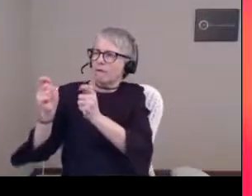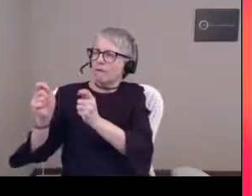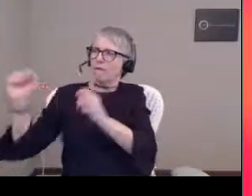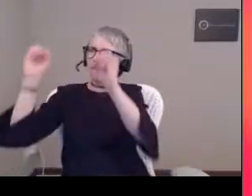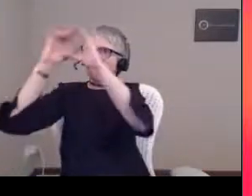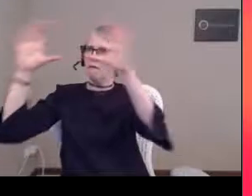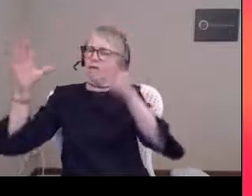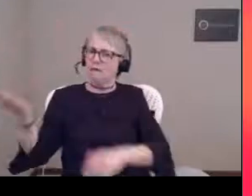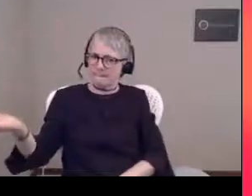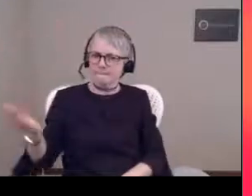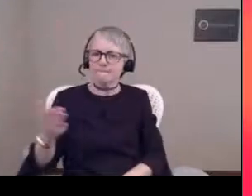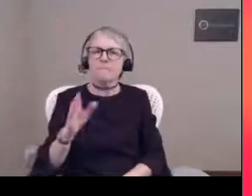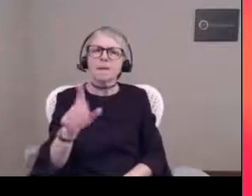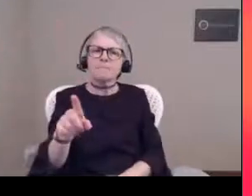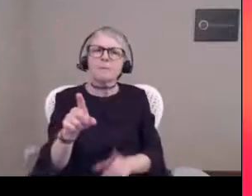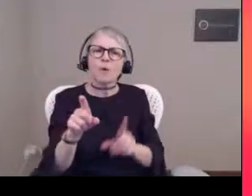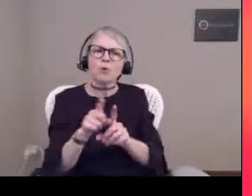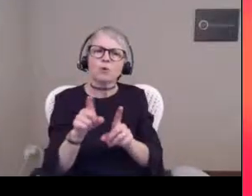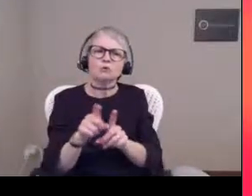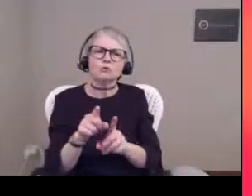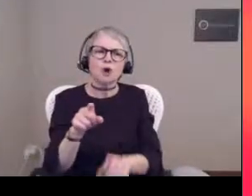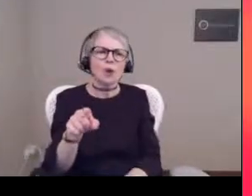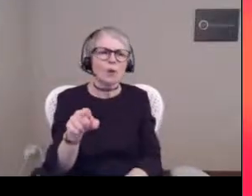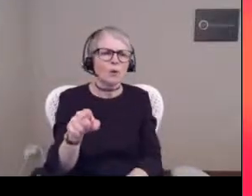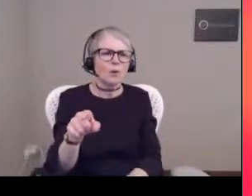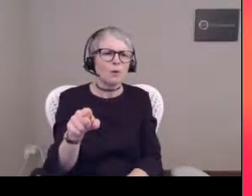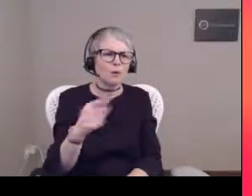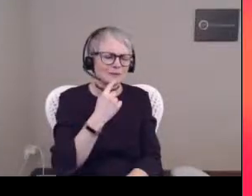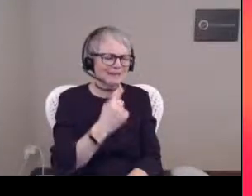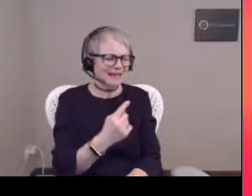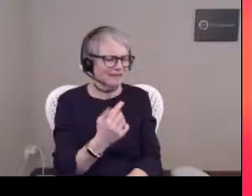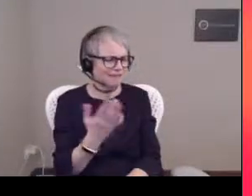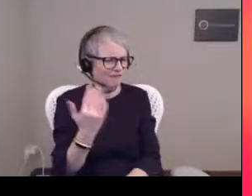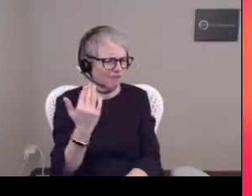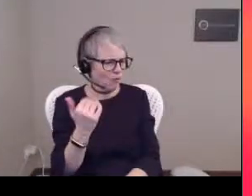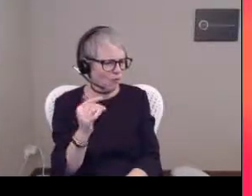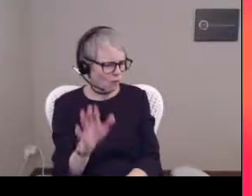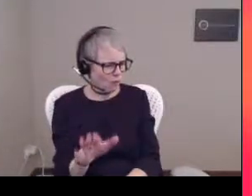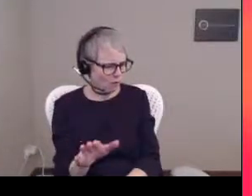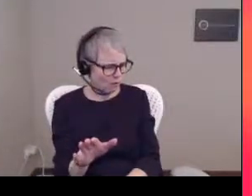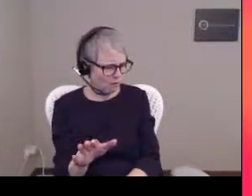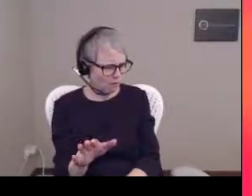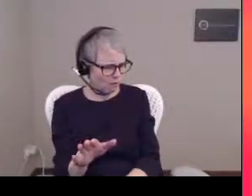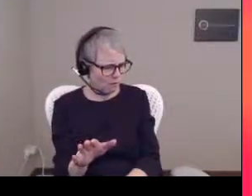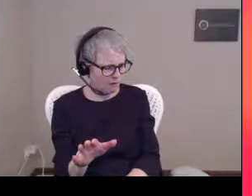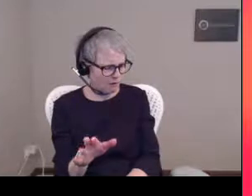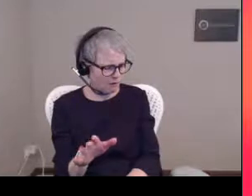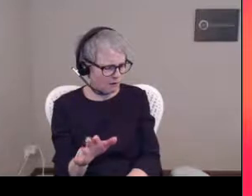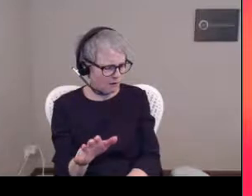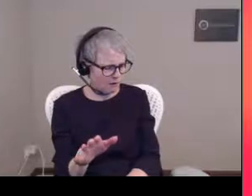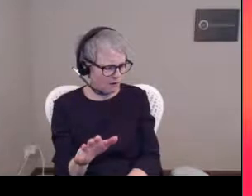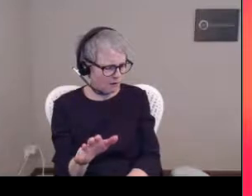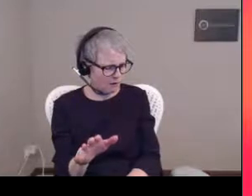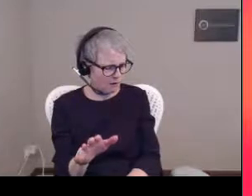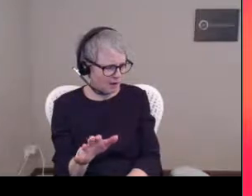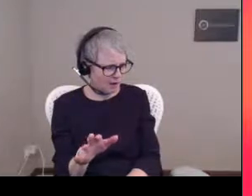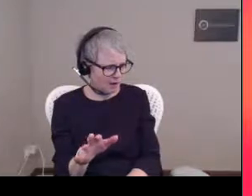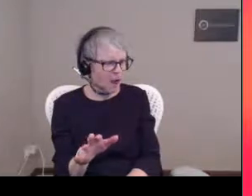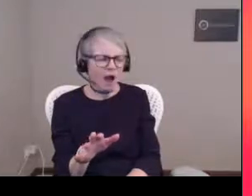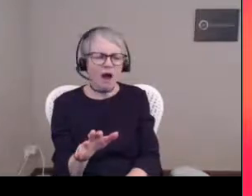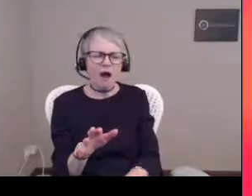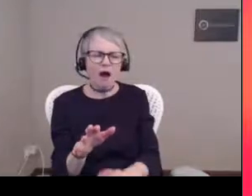quickly going back to Jane, your mention around sort of the previous question. I think we want to do much more around partnership with